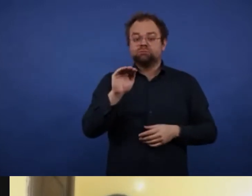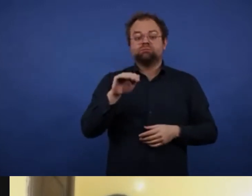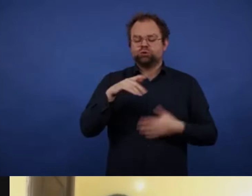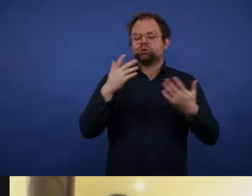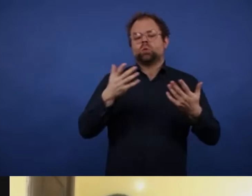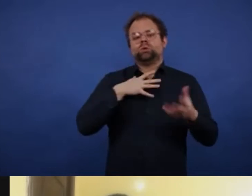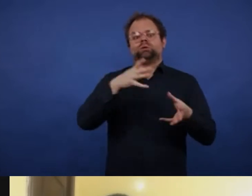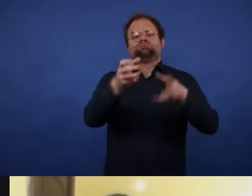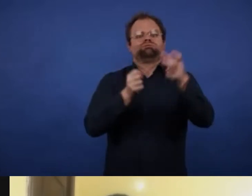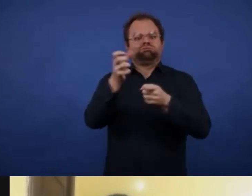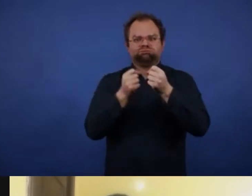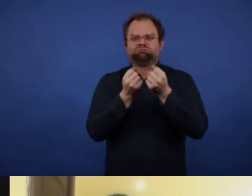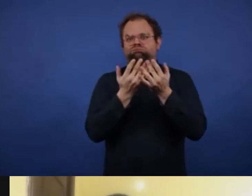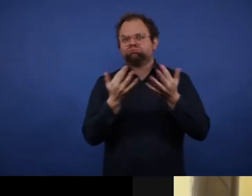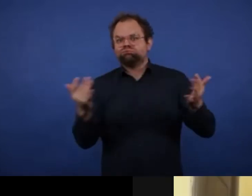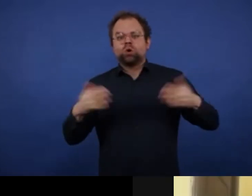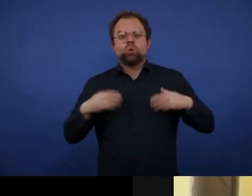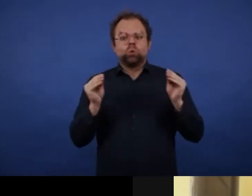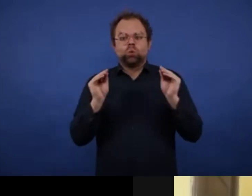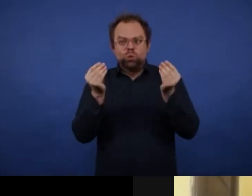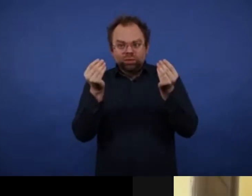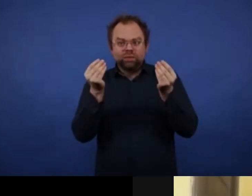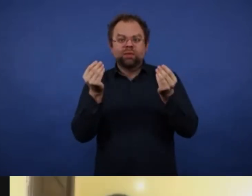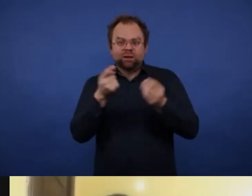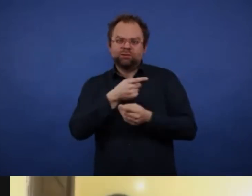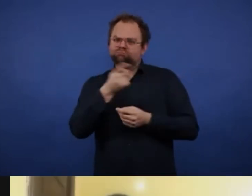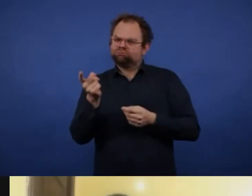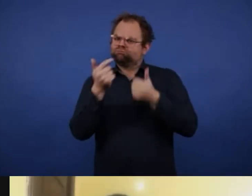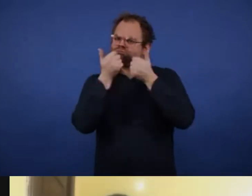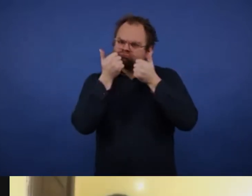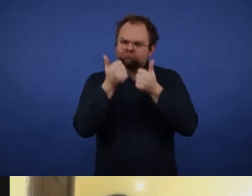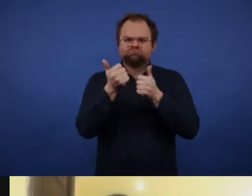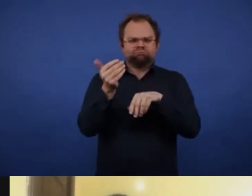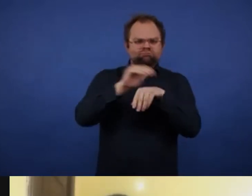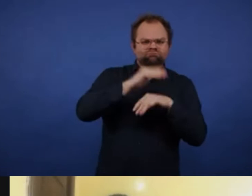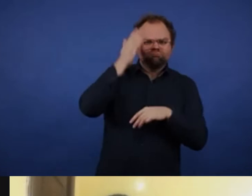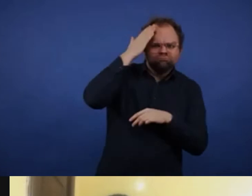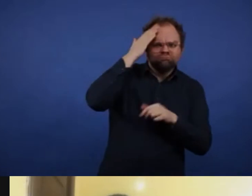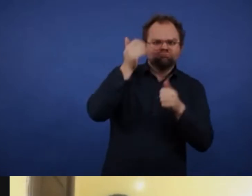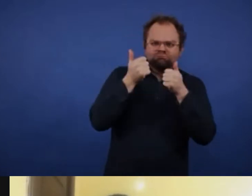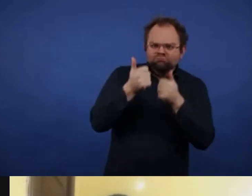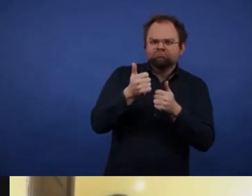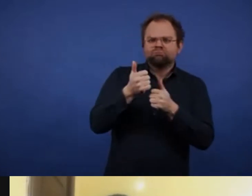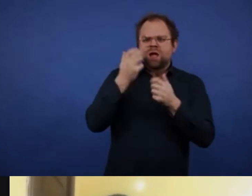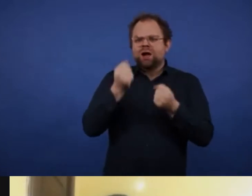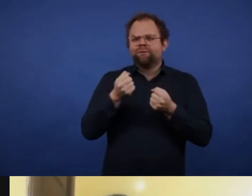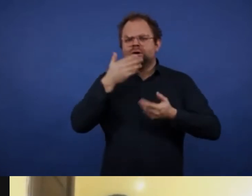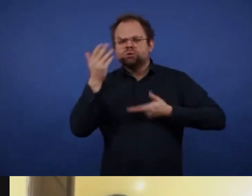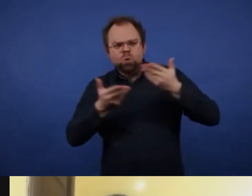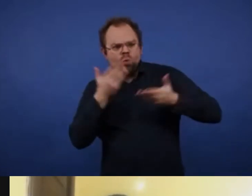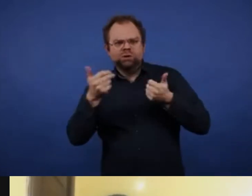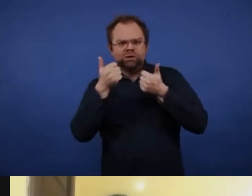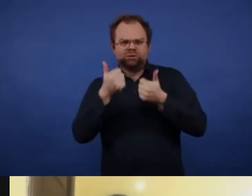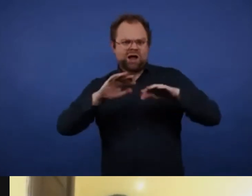And we expect them to have even greater contributions later on. At first, I will show a quick video.